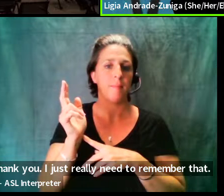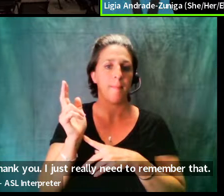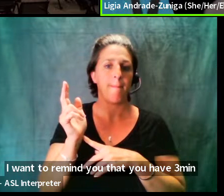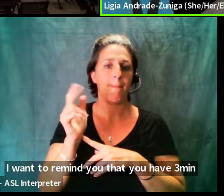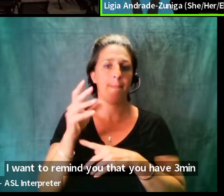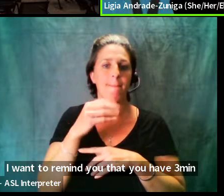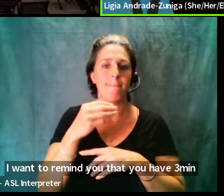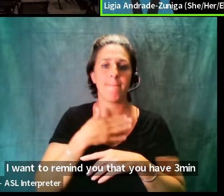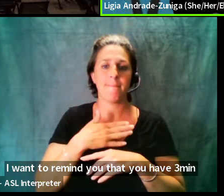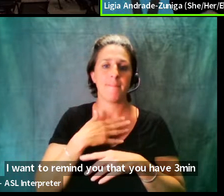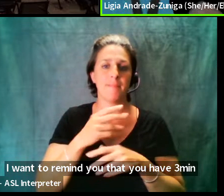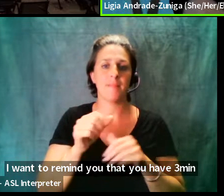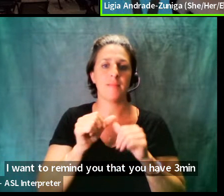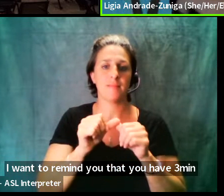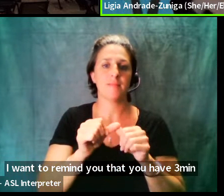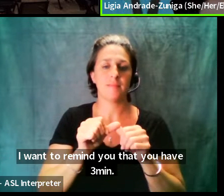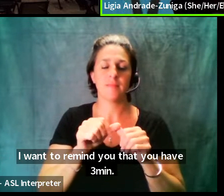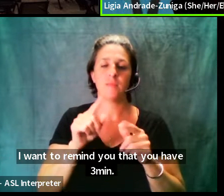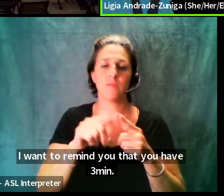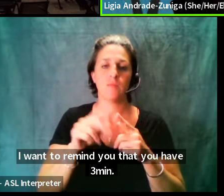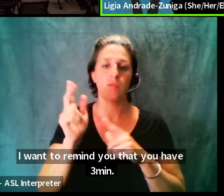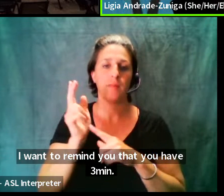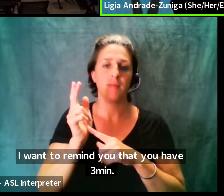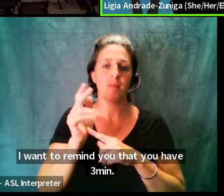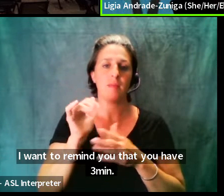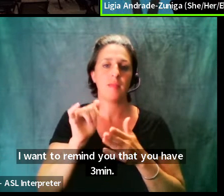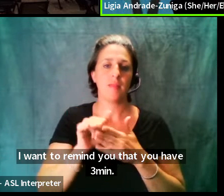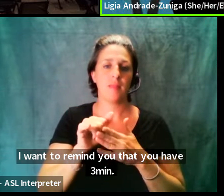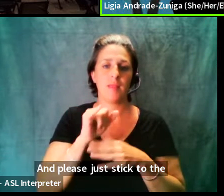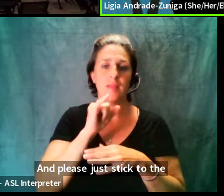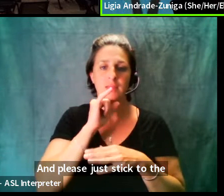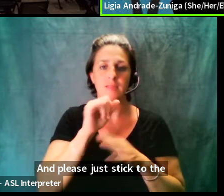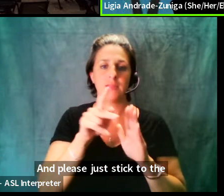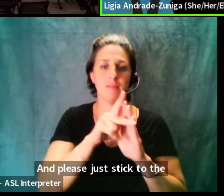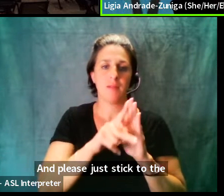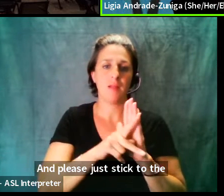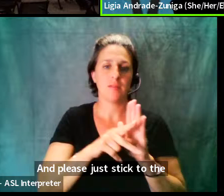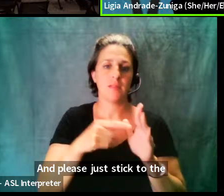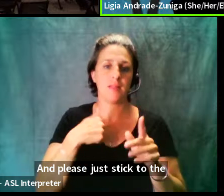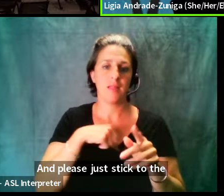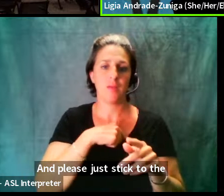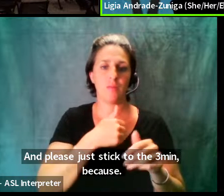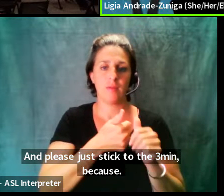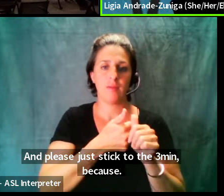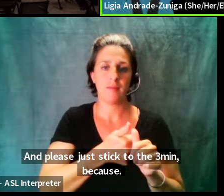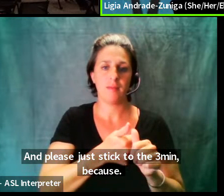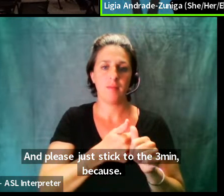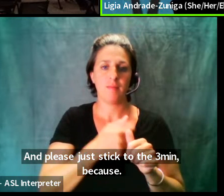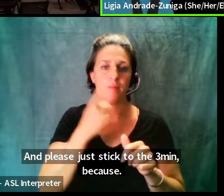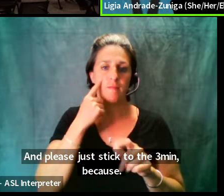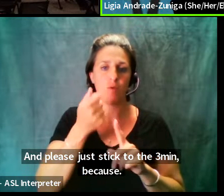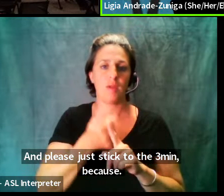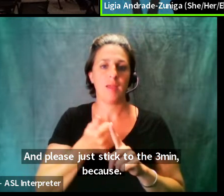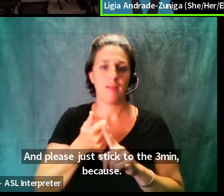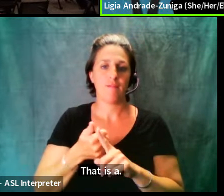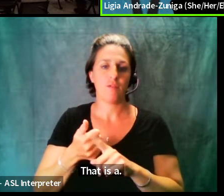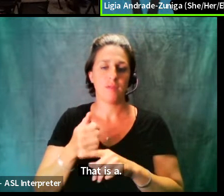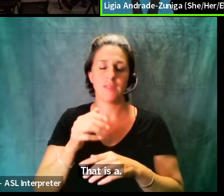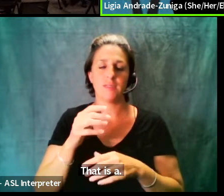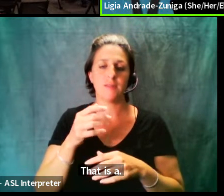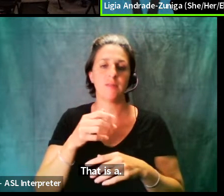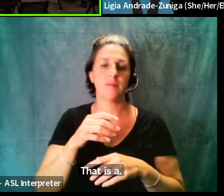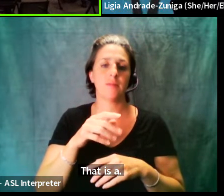and please just stick to the 3 minutes because that is a policy that we abide by for every single public